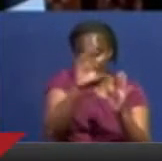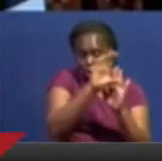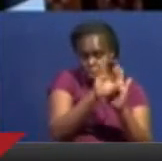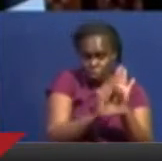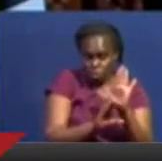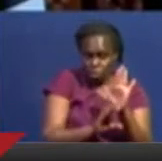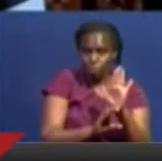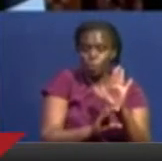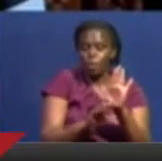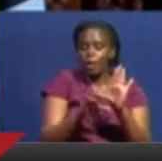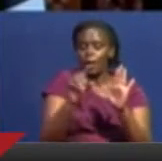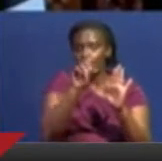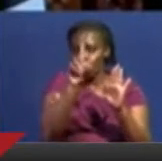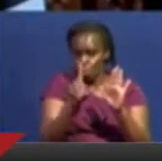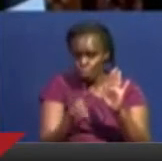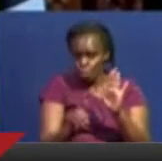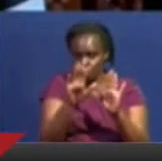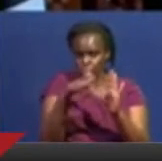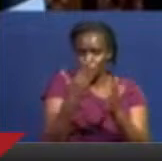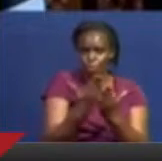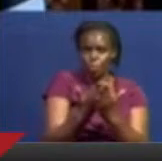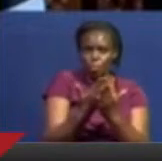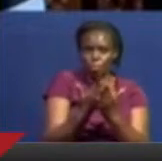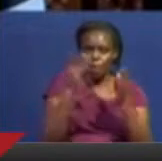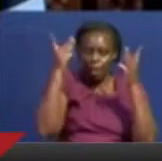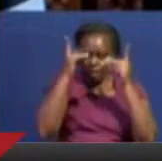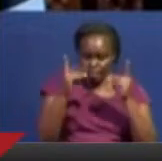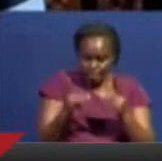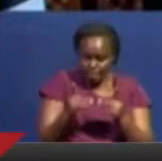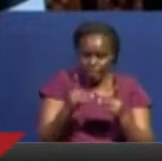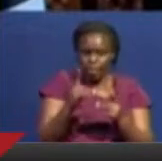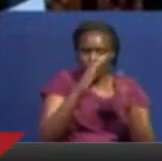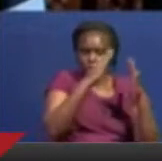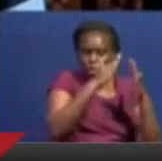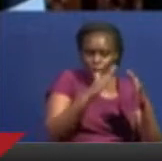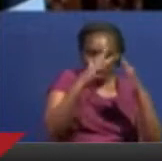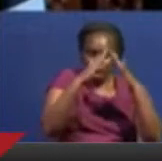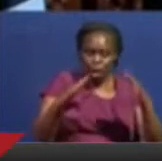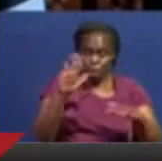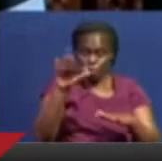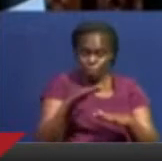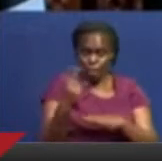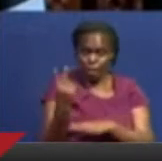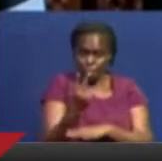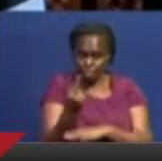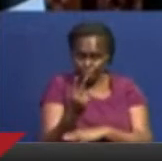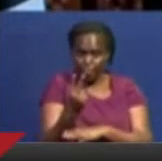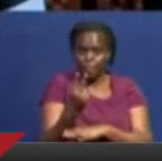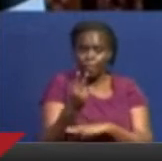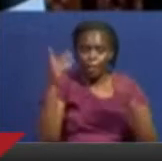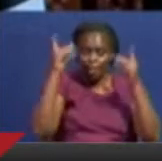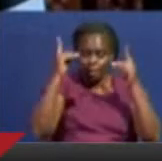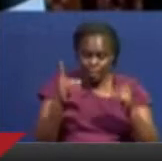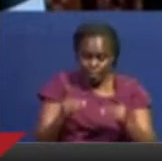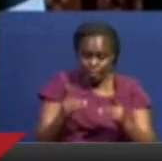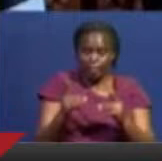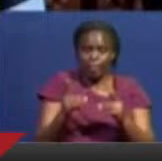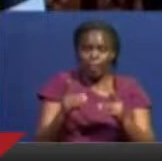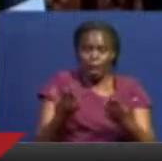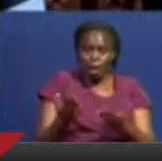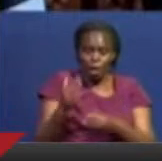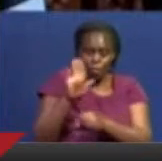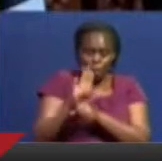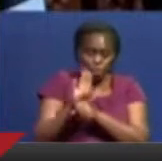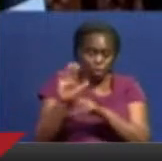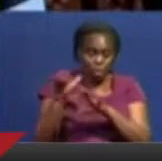Constitution, any question proposed for decision in either House of Parliament shall be determined by a majority of